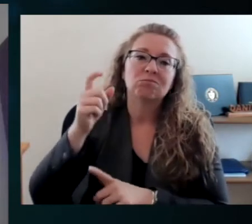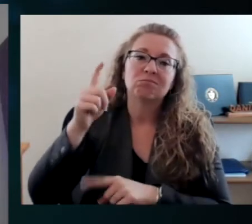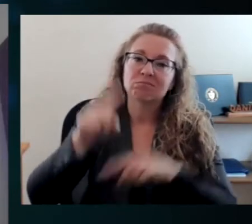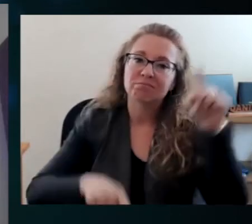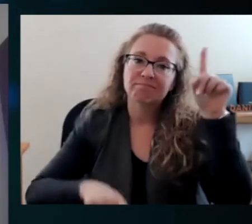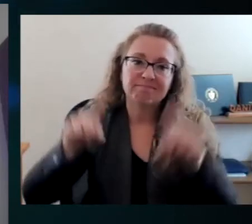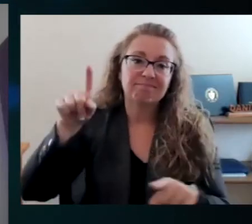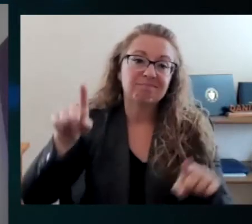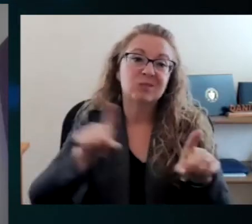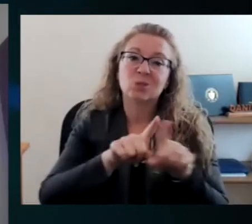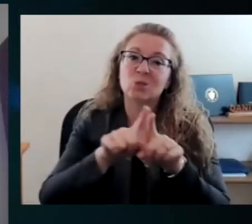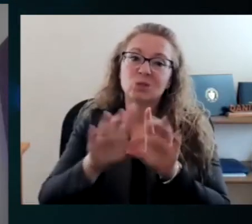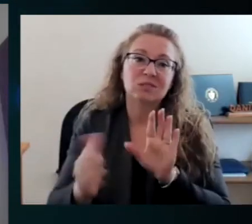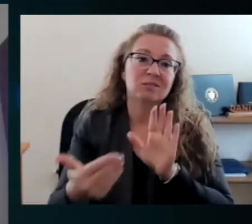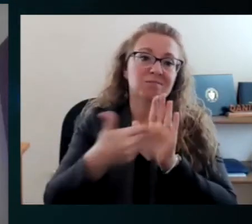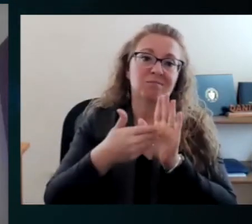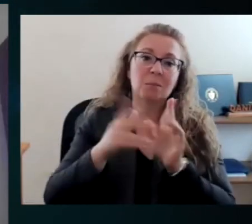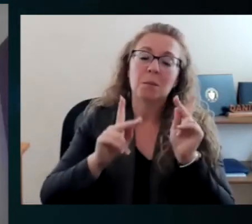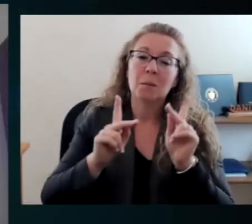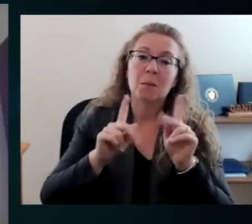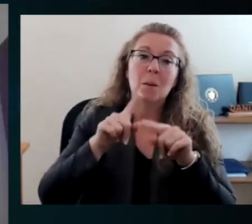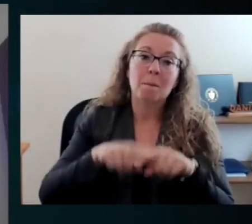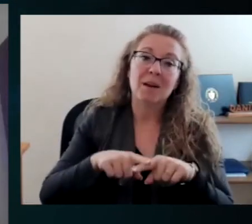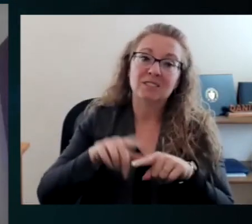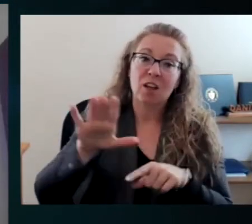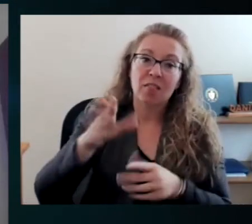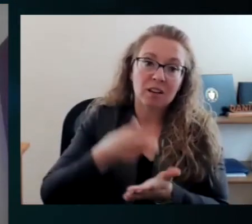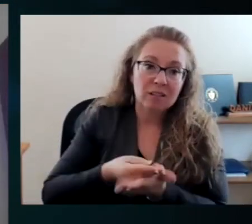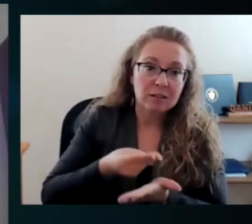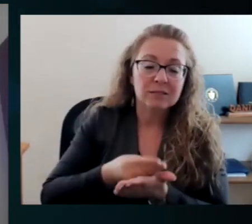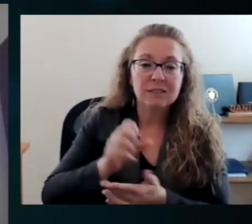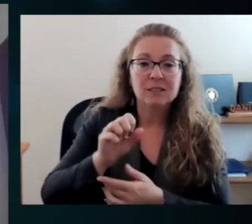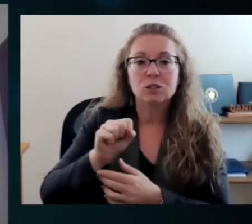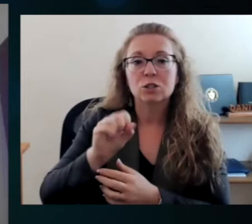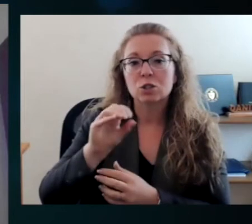along socioeconomic and class lines.